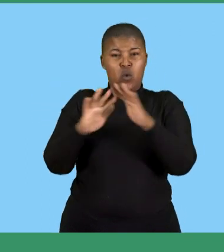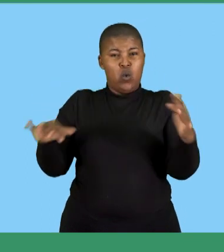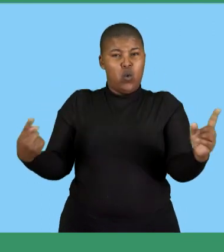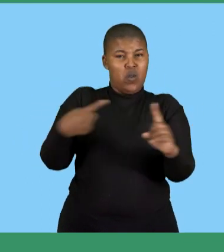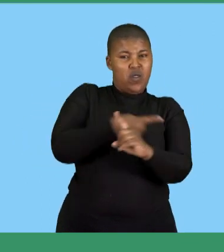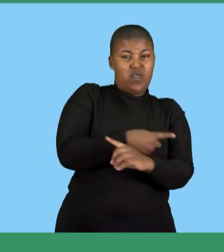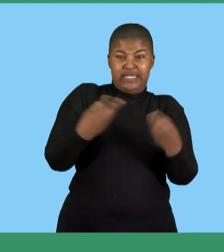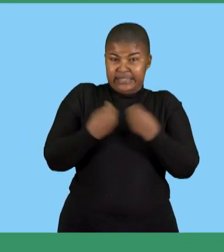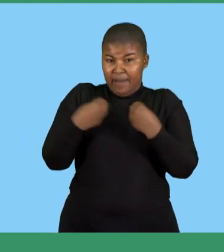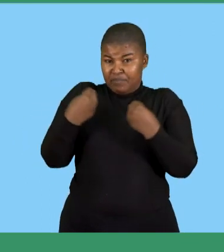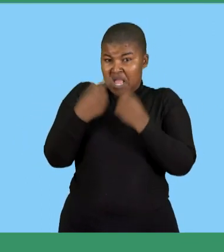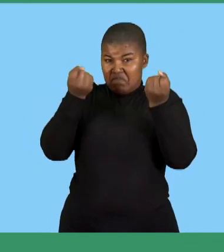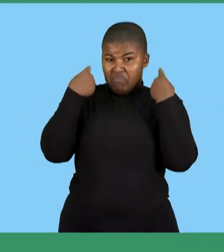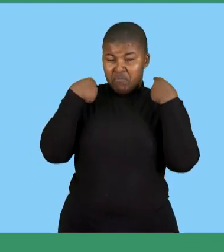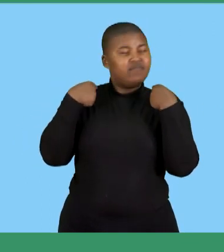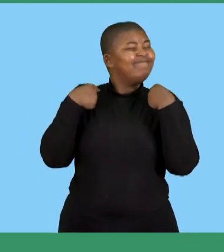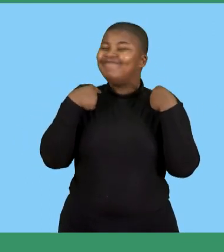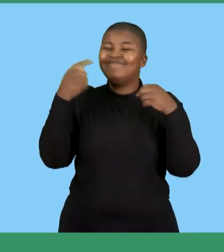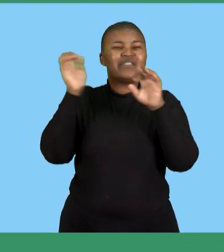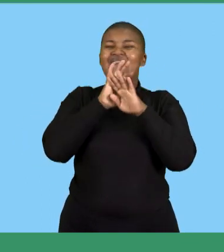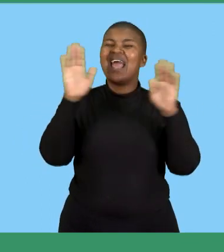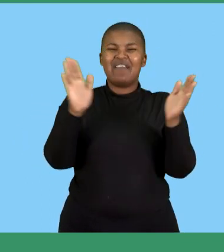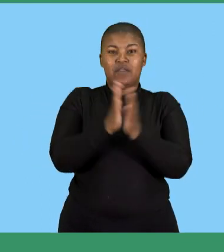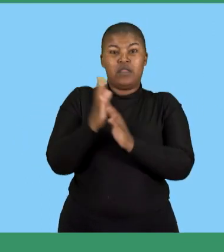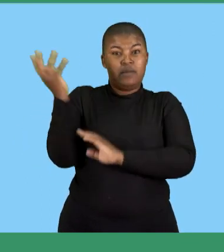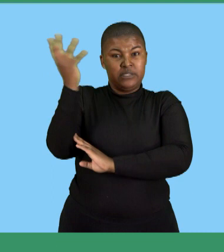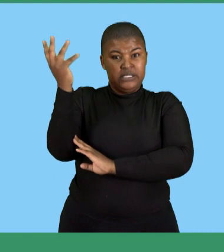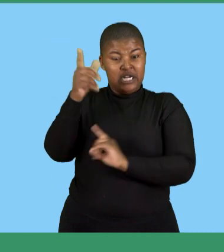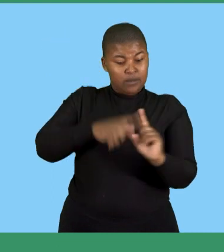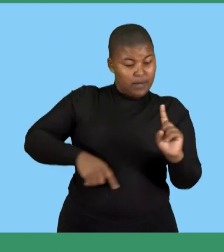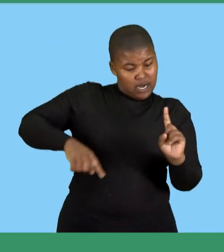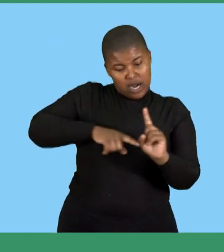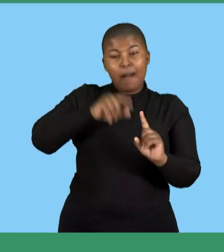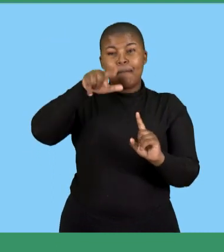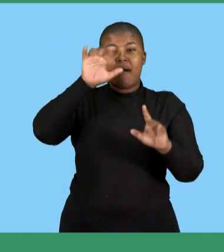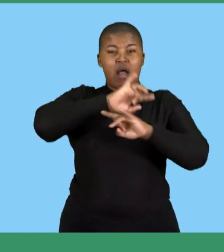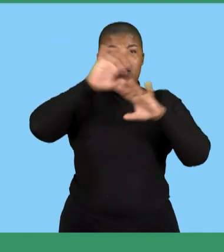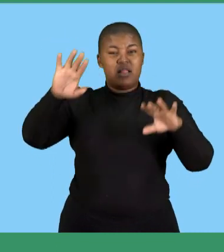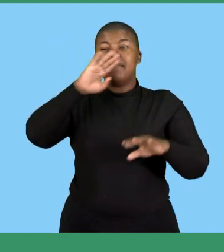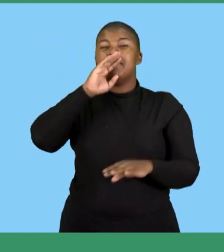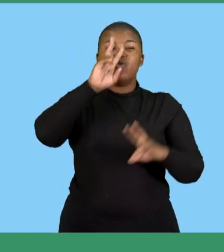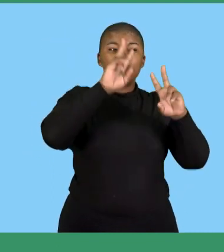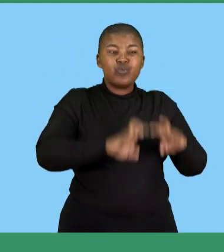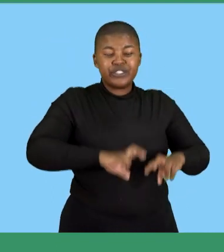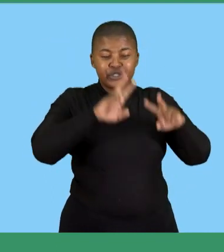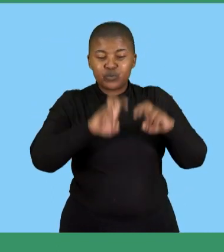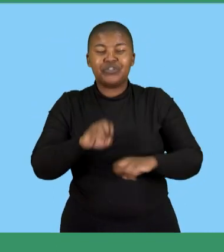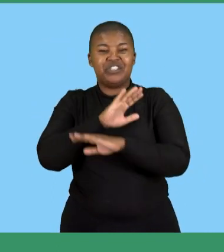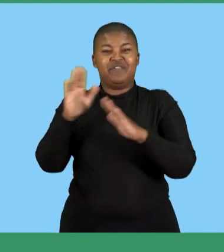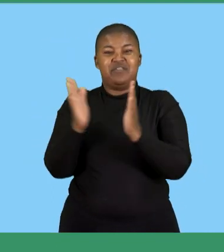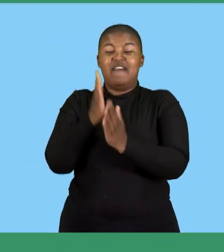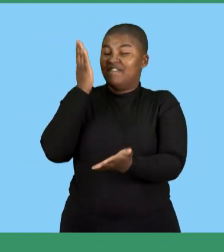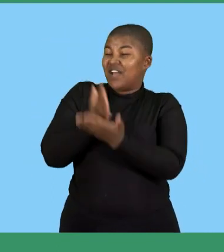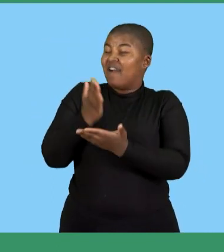they do not understand. Hence, we're talking about be fully conversant, meaning make enough research, know all the